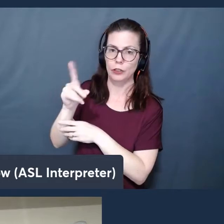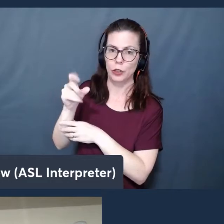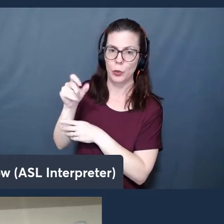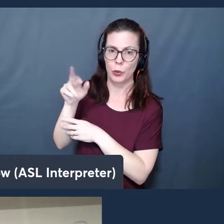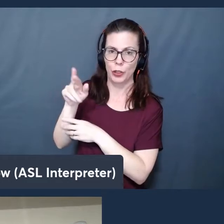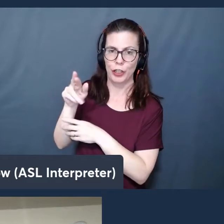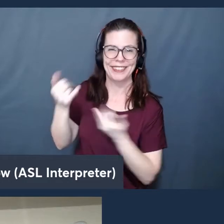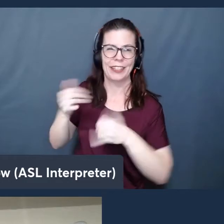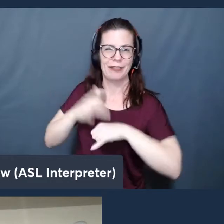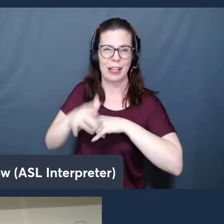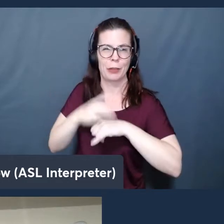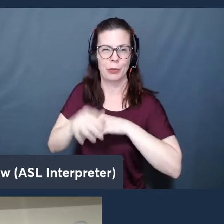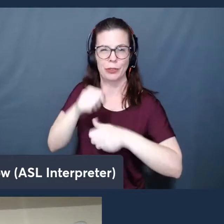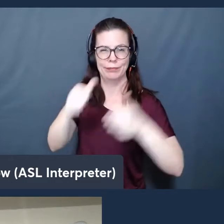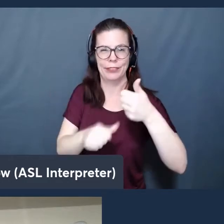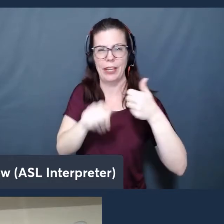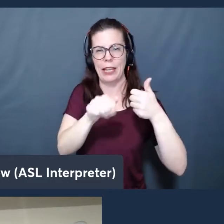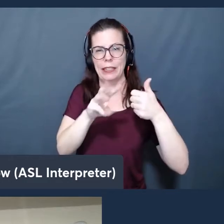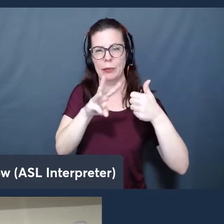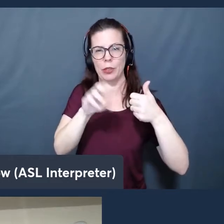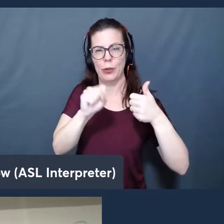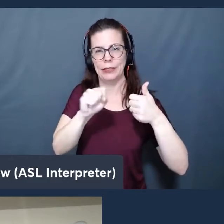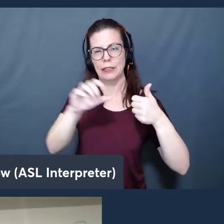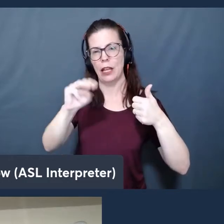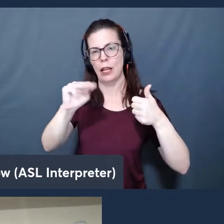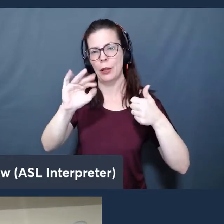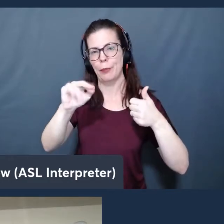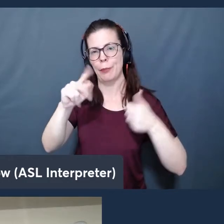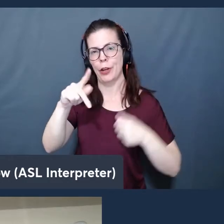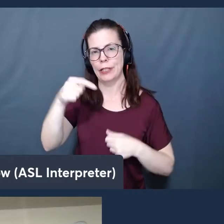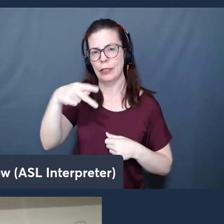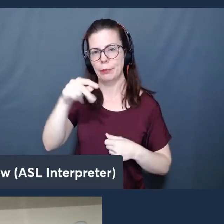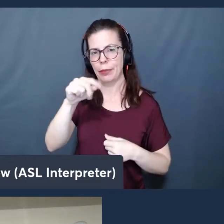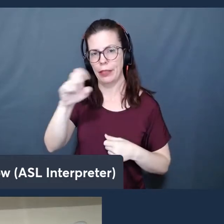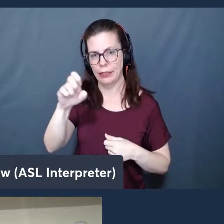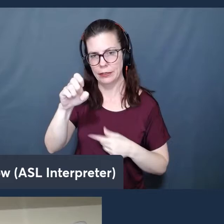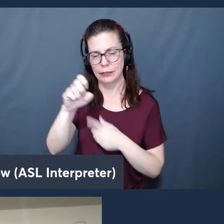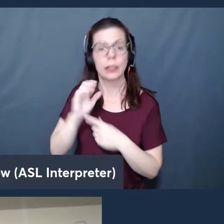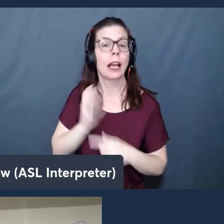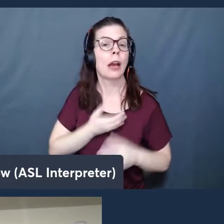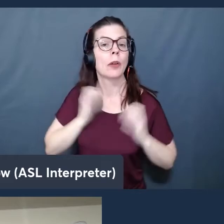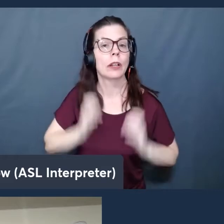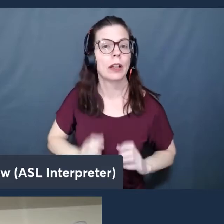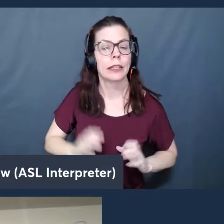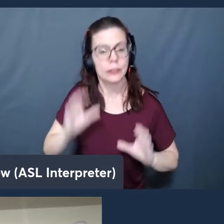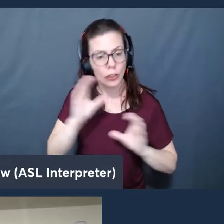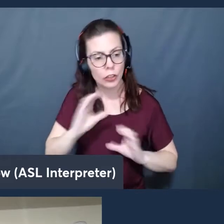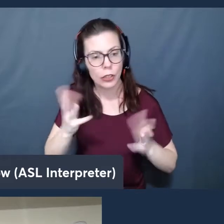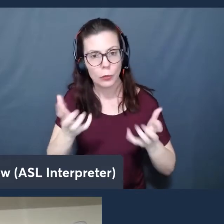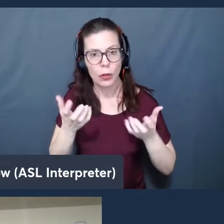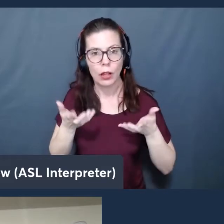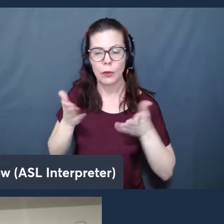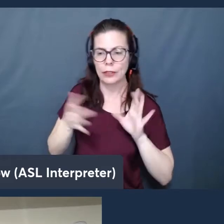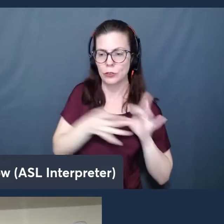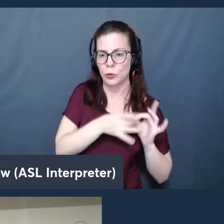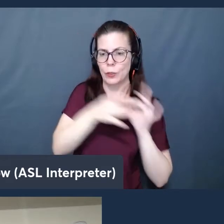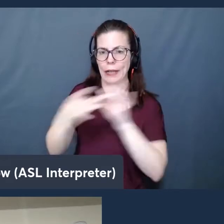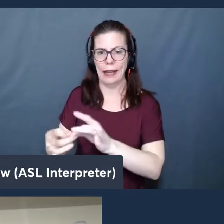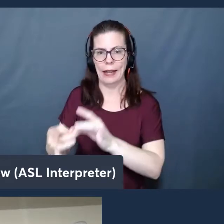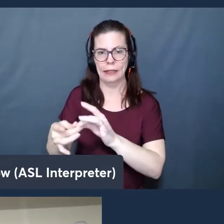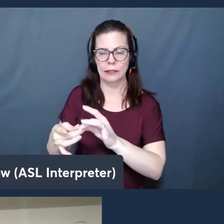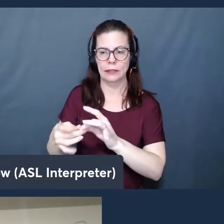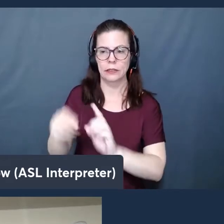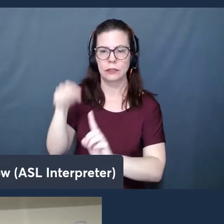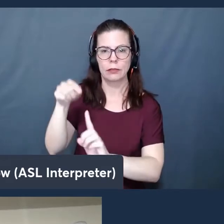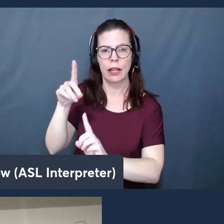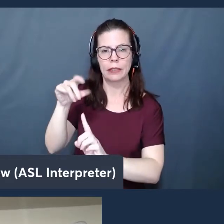Marketplace. So, as we were just talking about, our clients are really looking for ways to connect